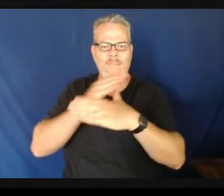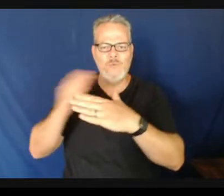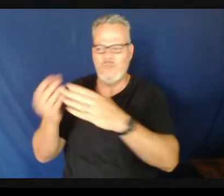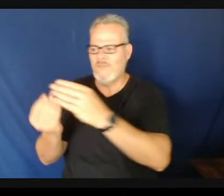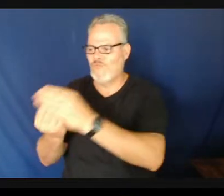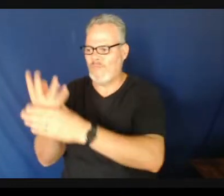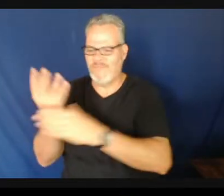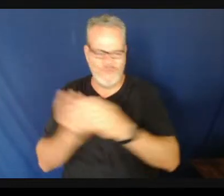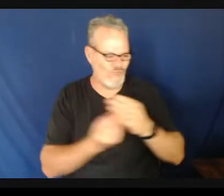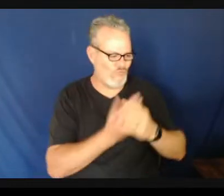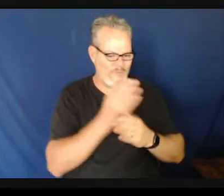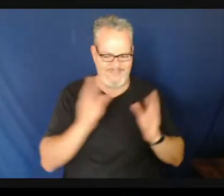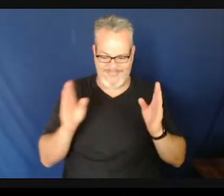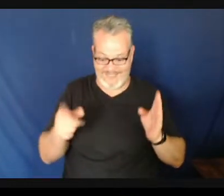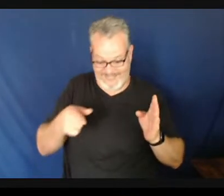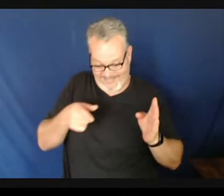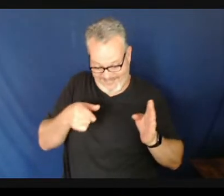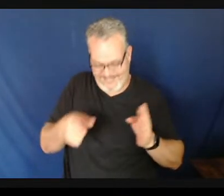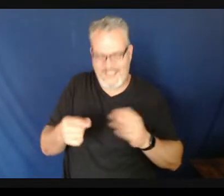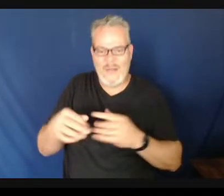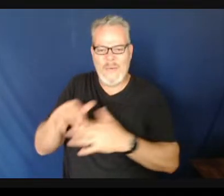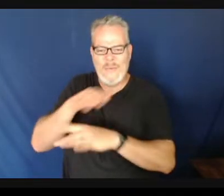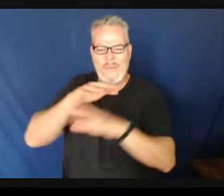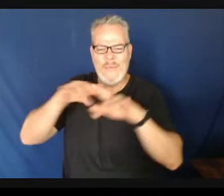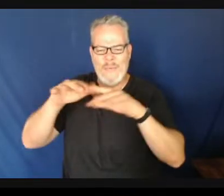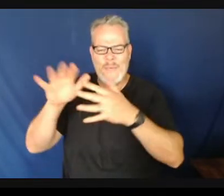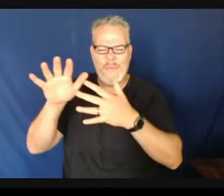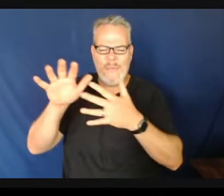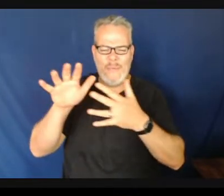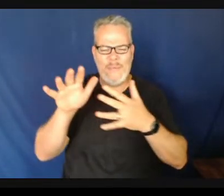Although here we do have one site over here. What's going on with this one?